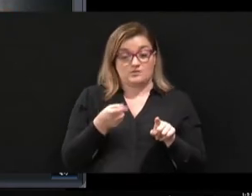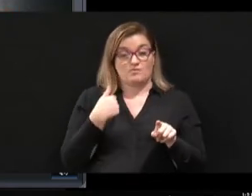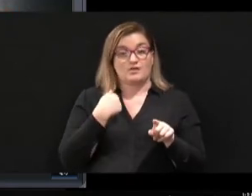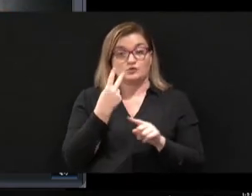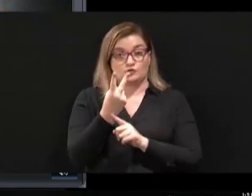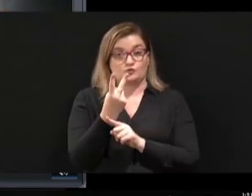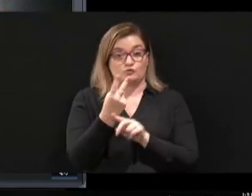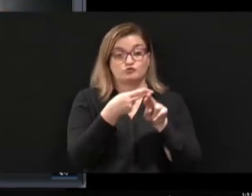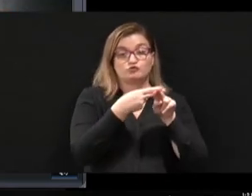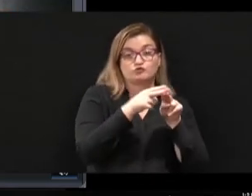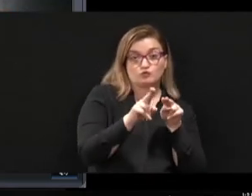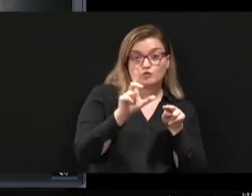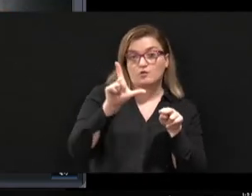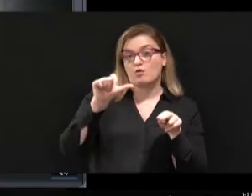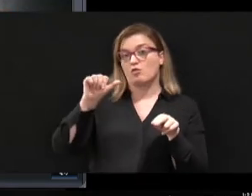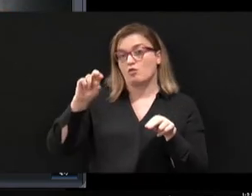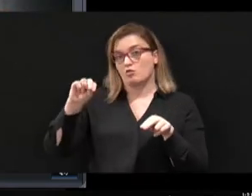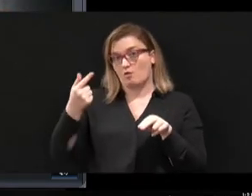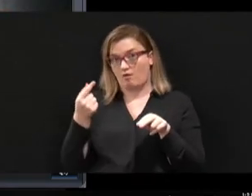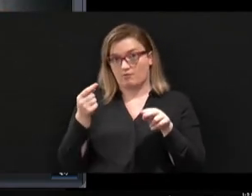one and the long one.